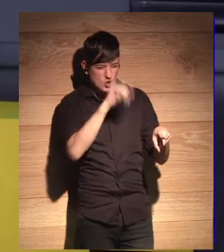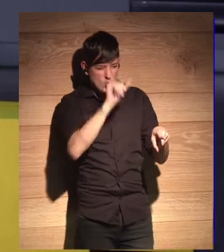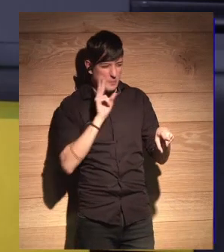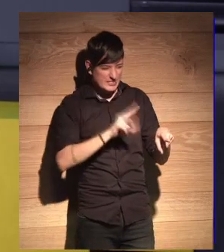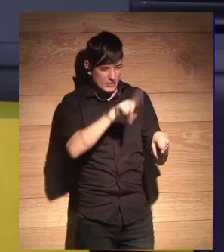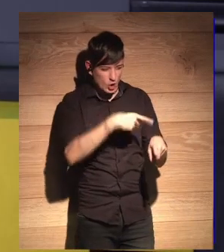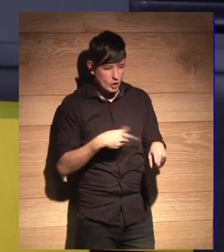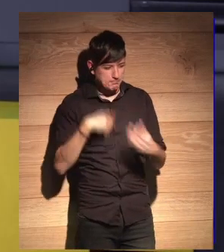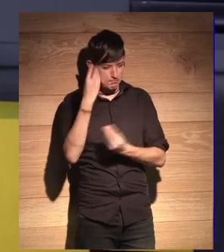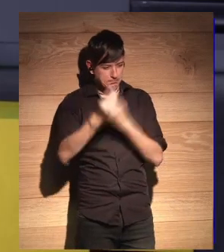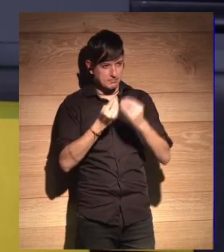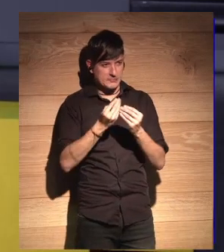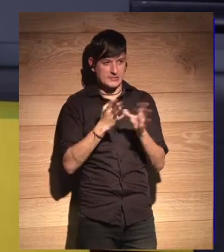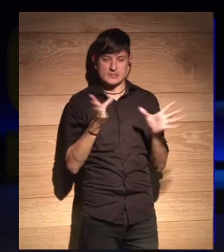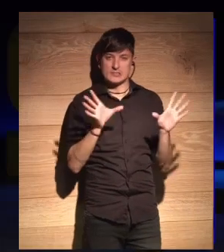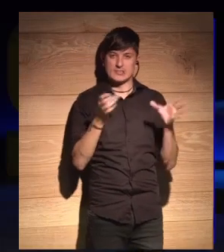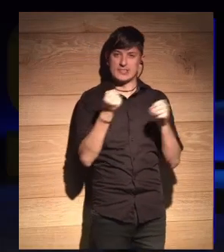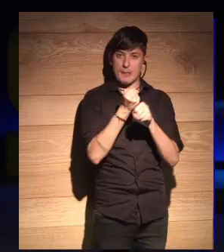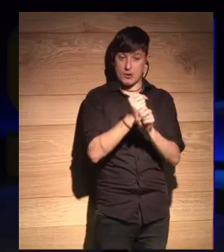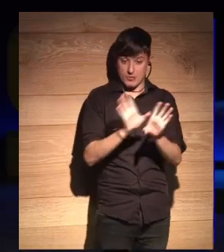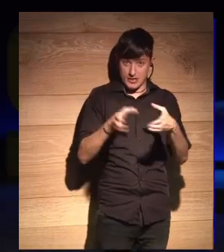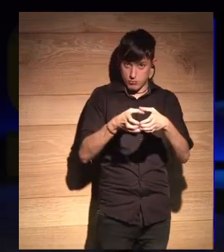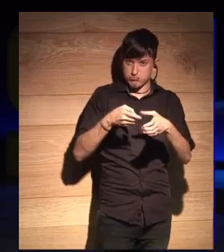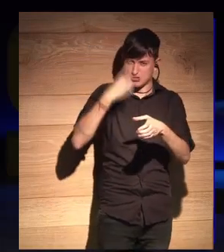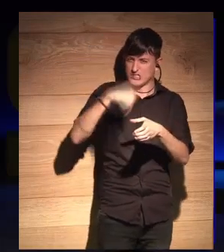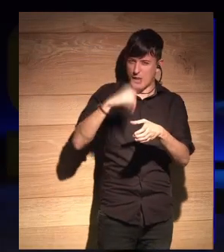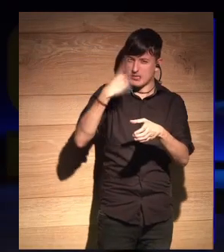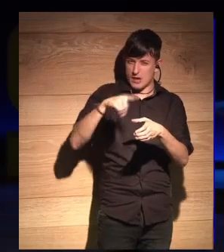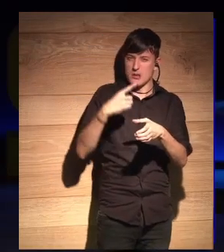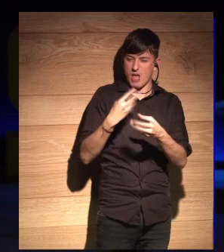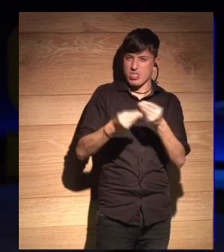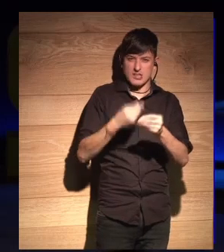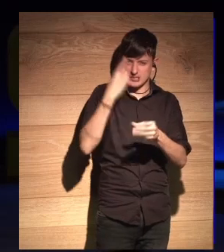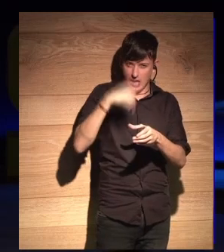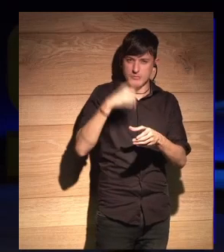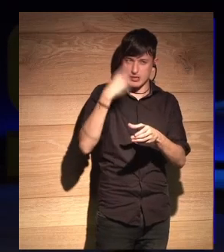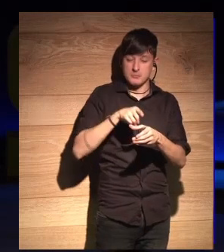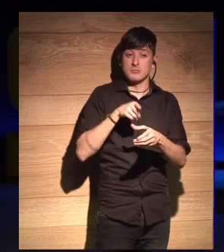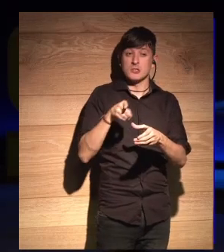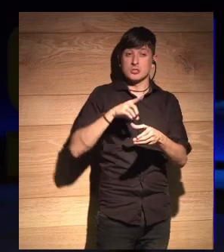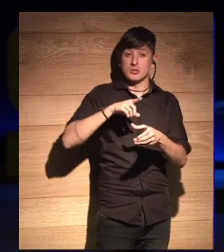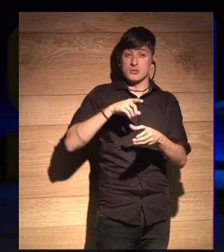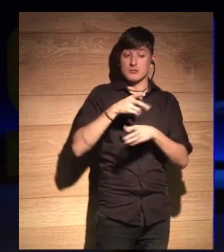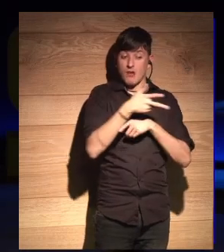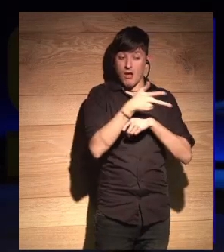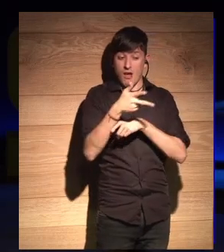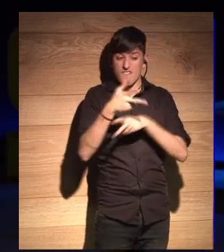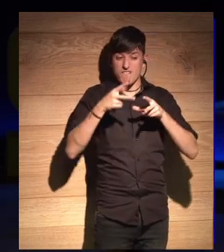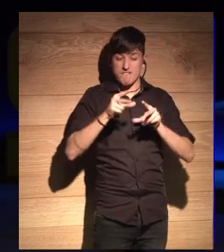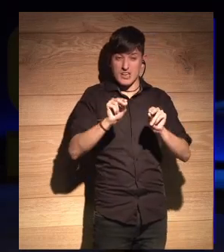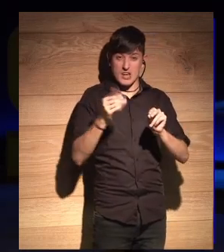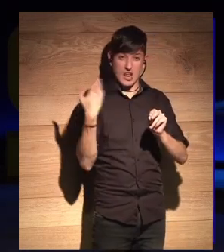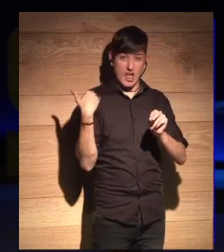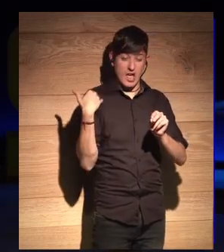knows what they're doing. So we finished that shoot the summer of, I think it was 2016,